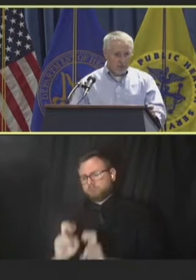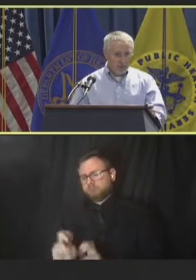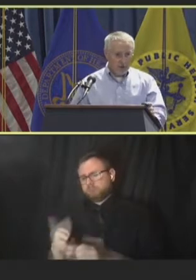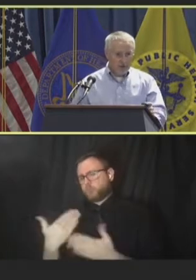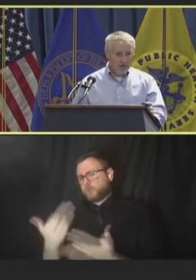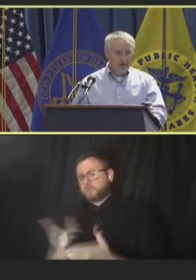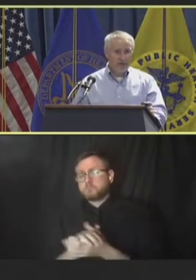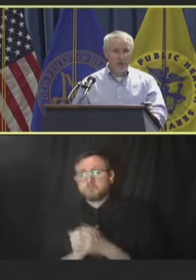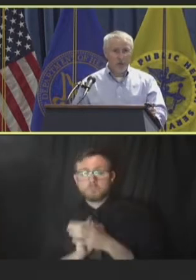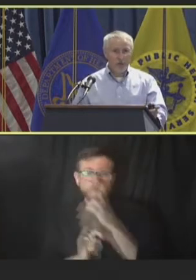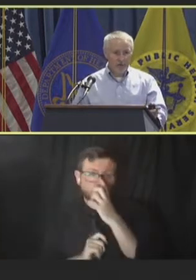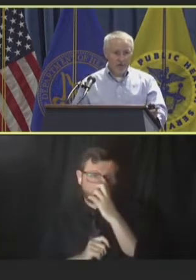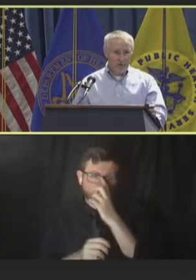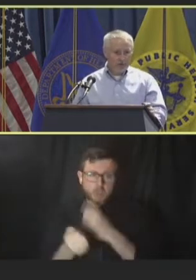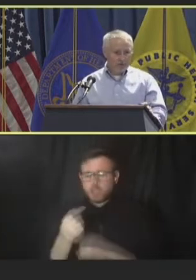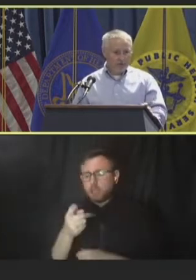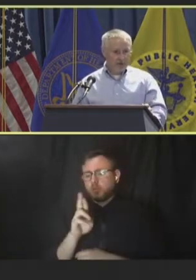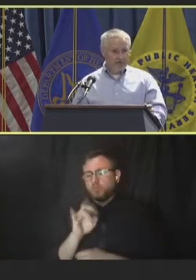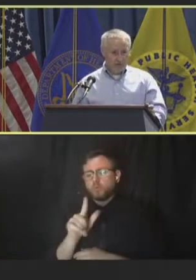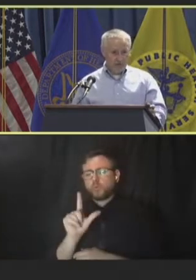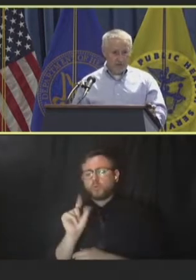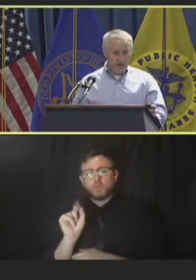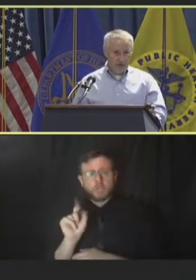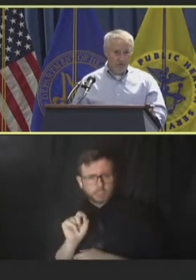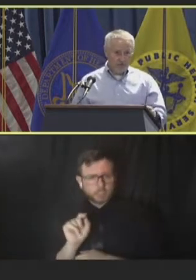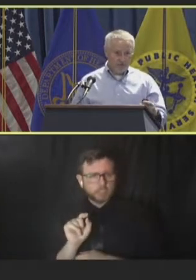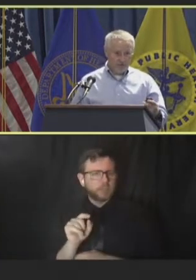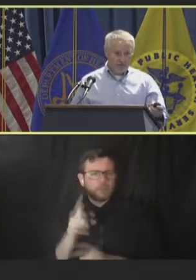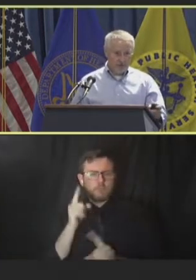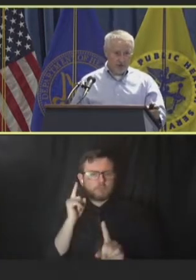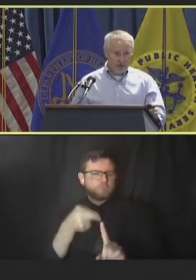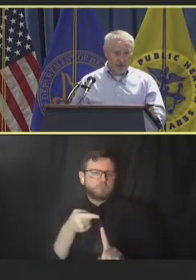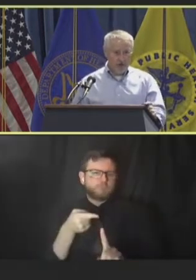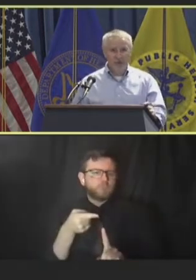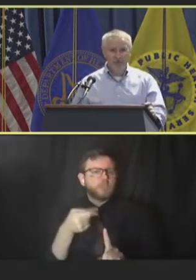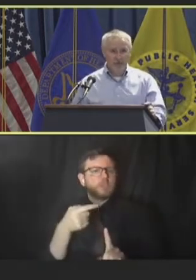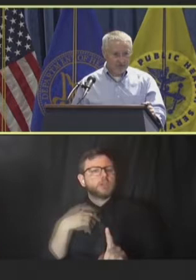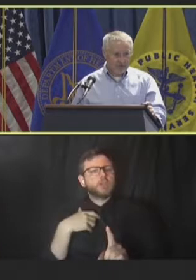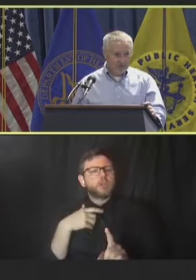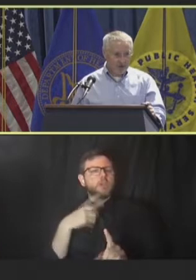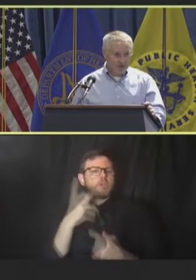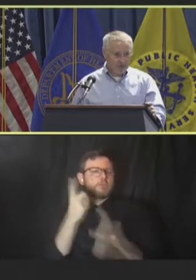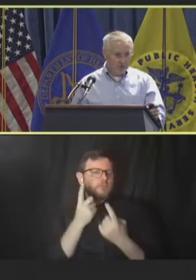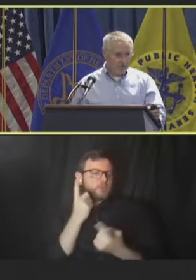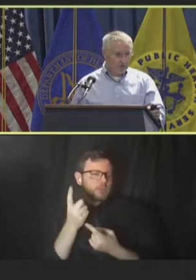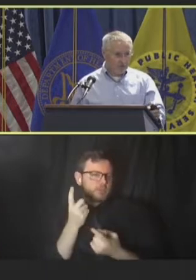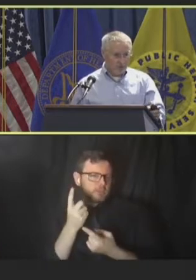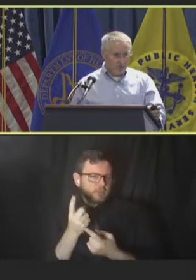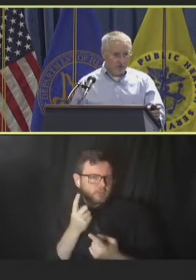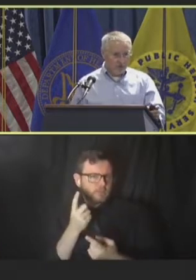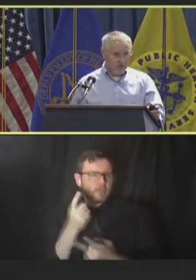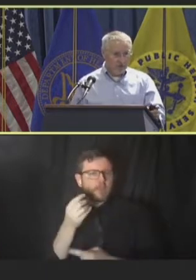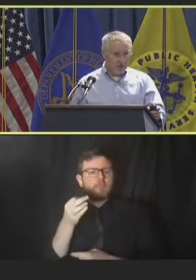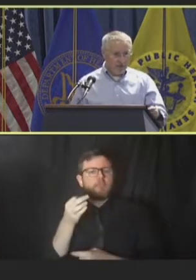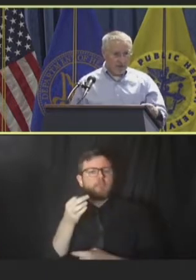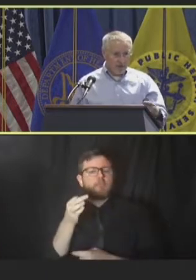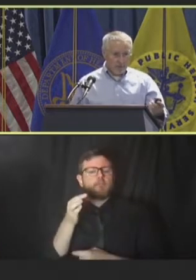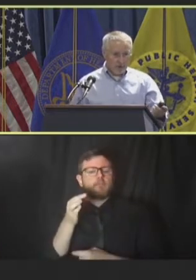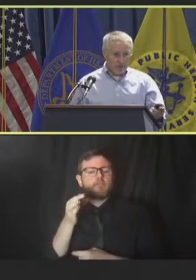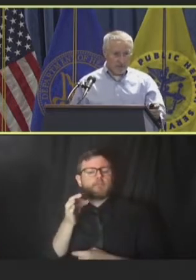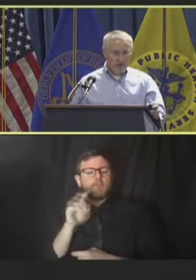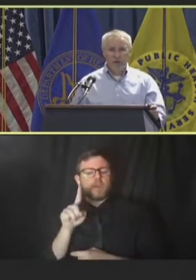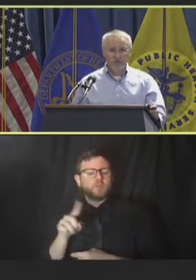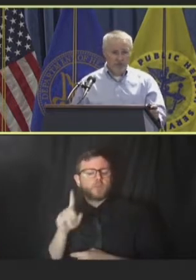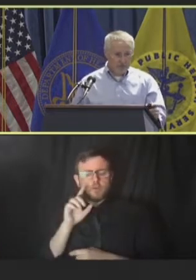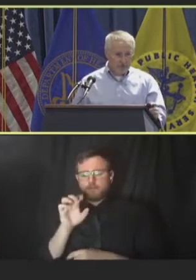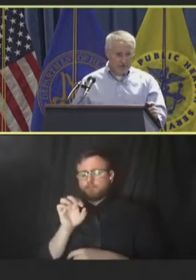April 20th, the primary focus of the ACIP meeting was considering COVID-19 vaccine second boosters for adults, and we